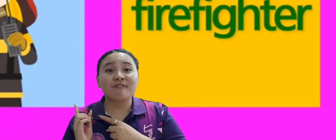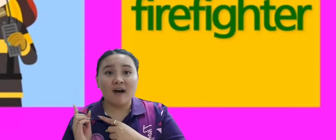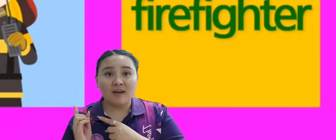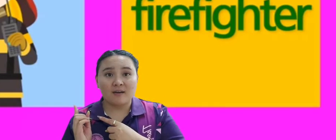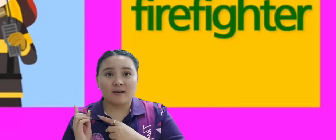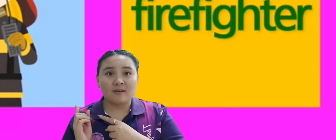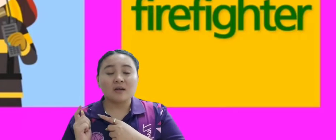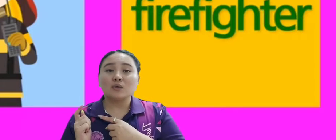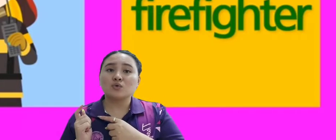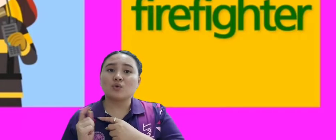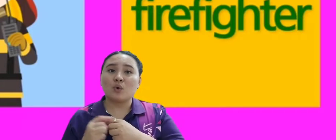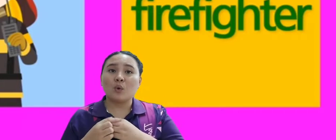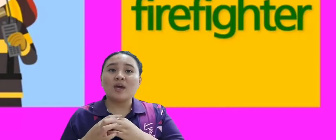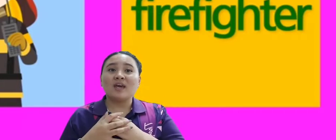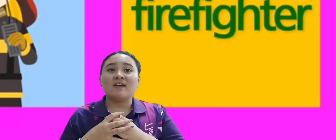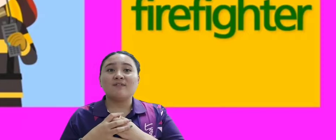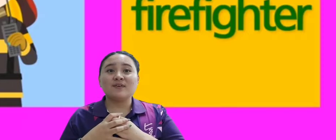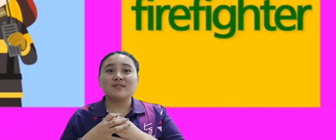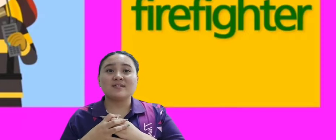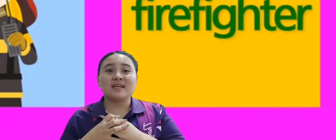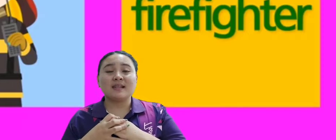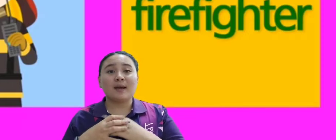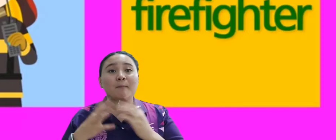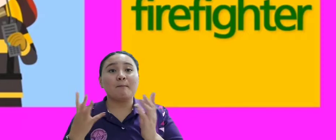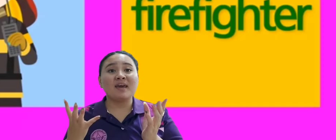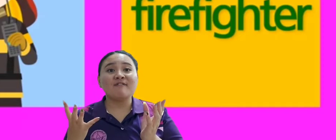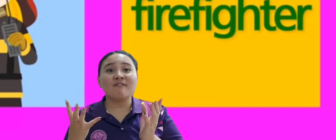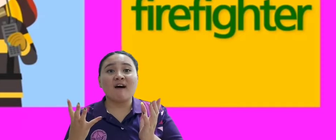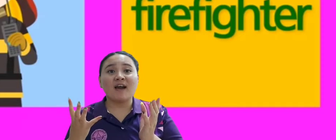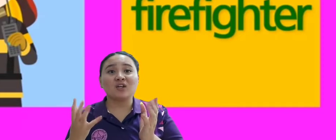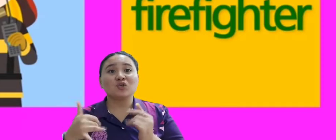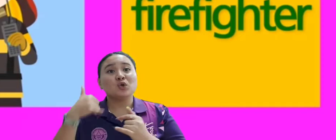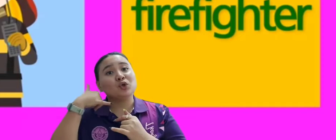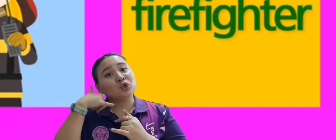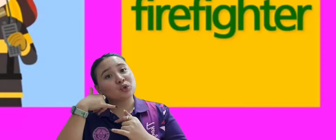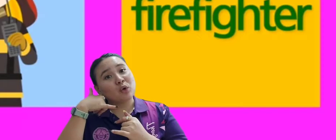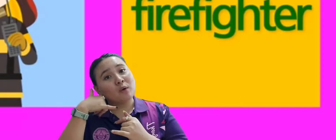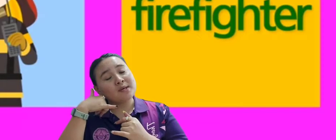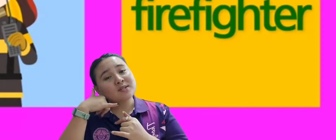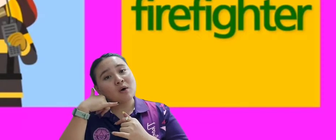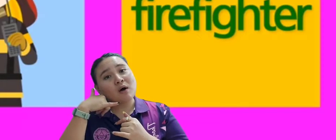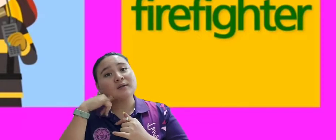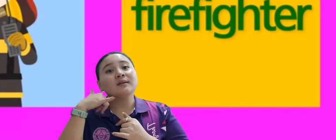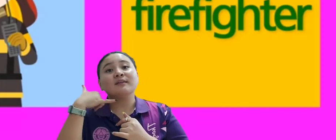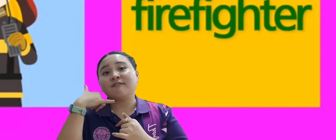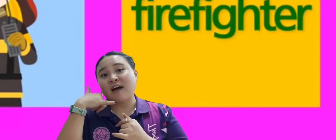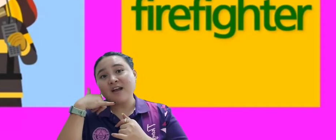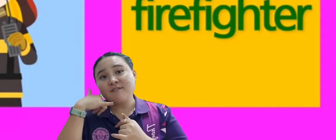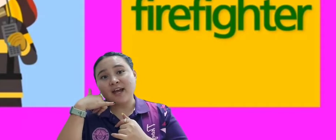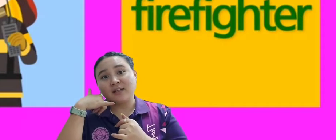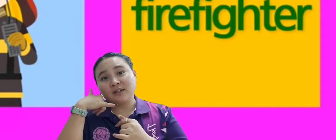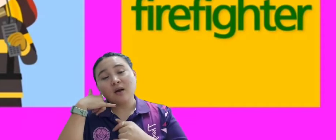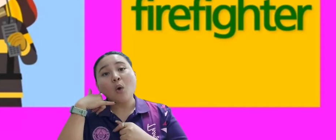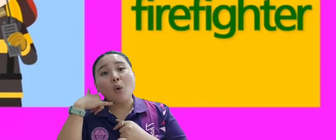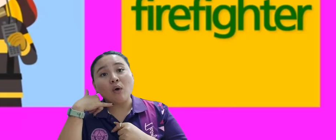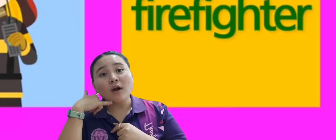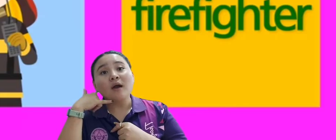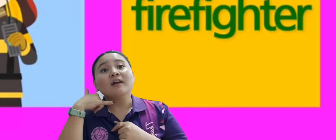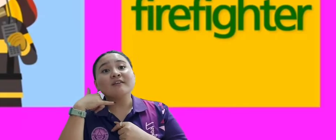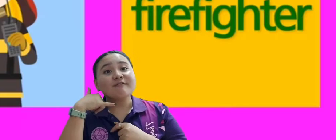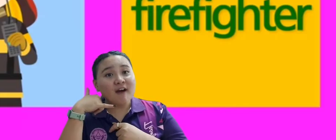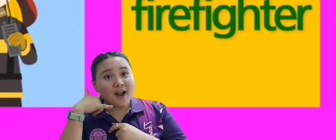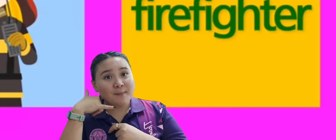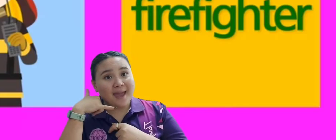the fire. So if you see like big fires, you should always call the firefighter